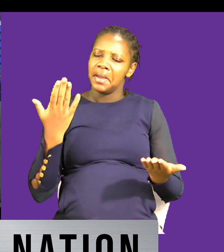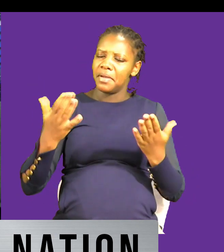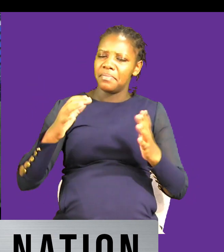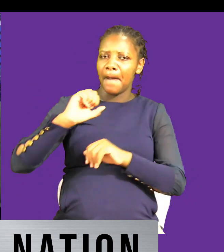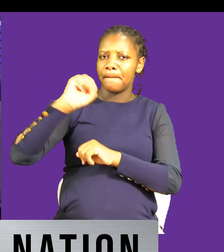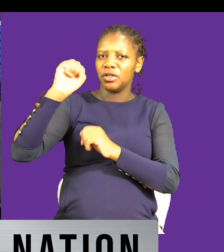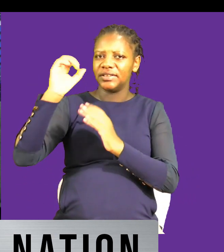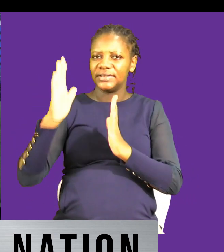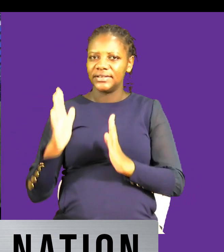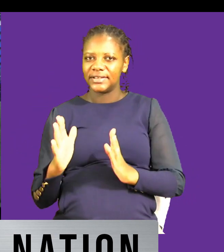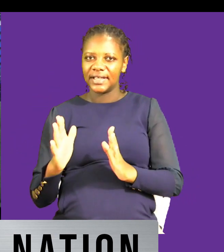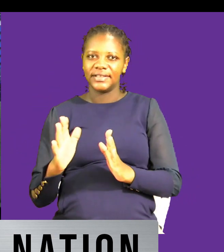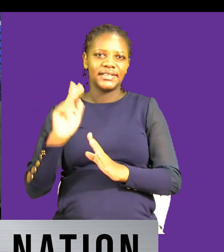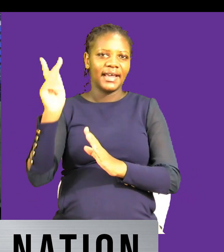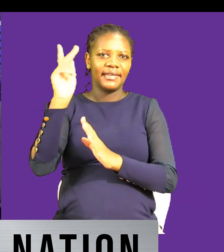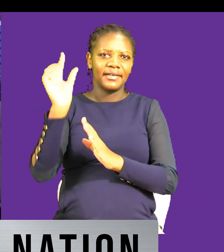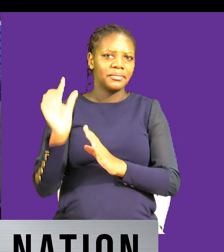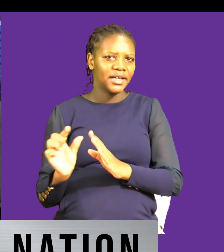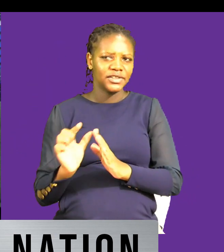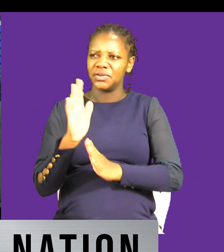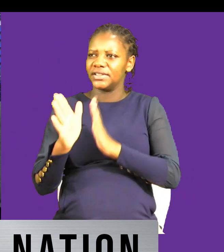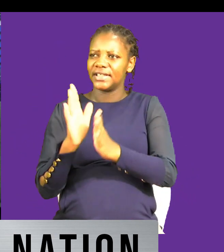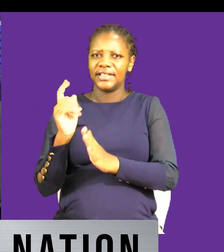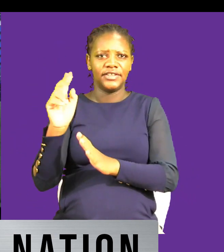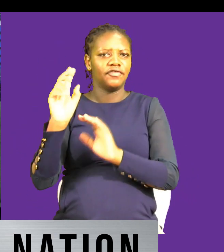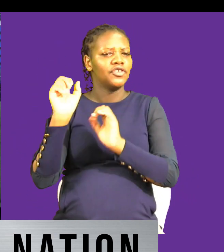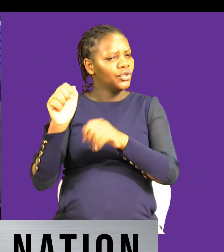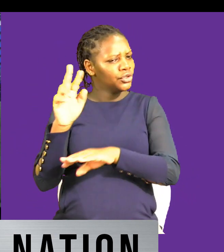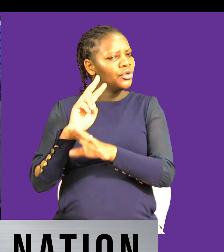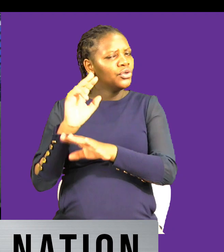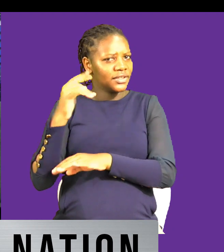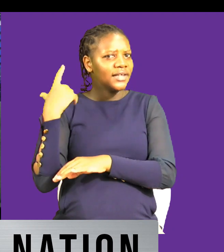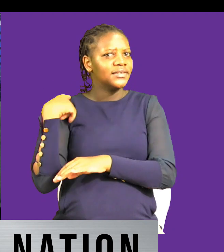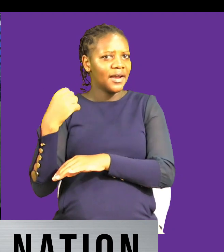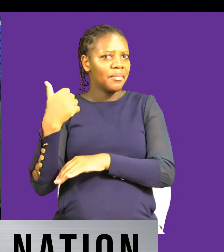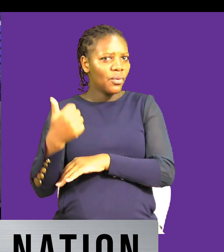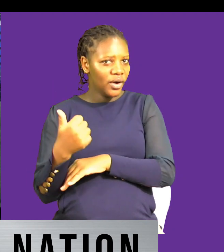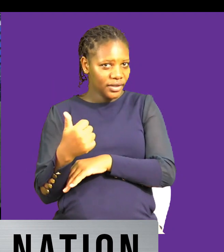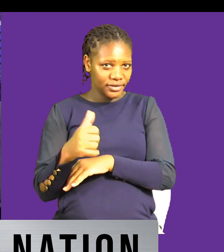somewhere. It can be to Science TV. That number